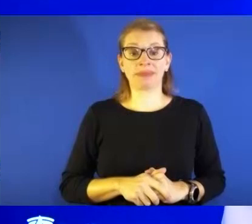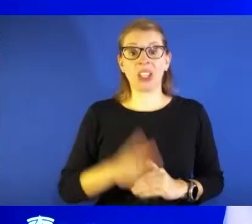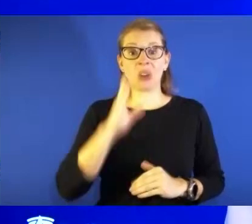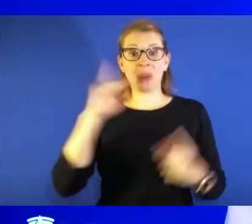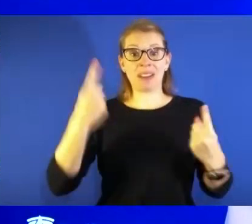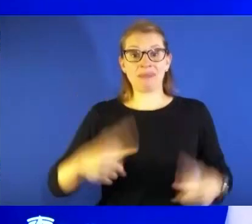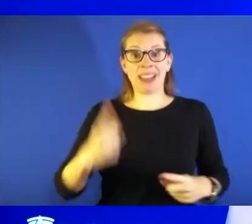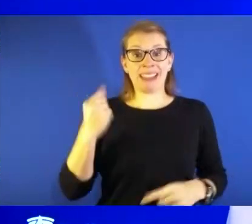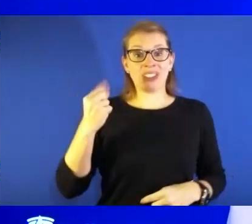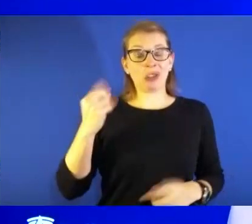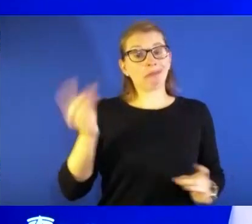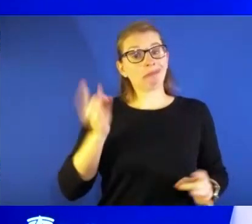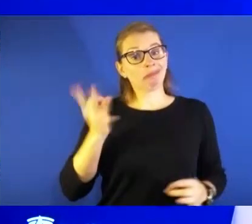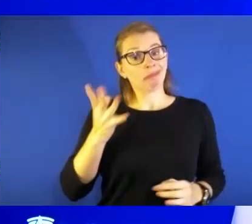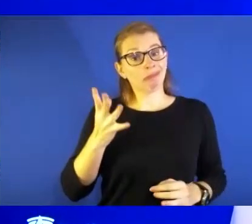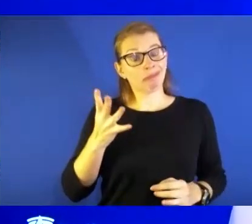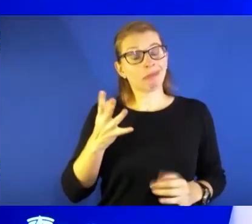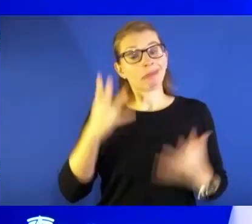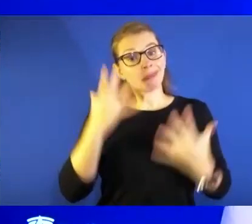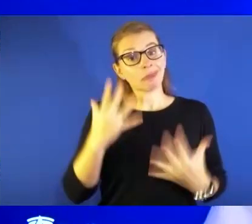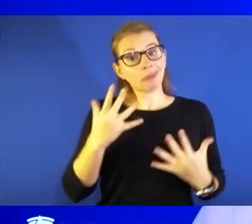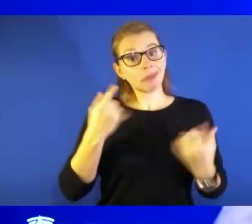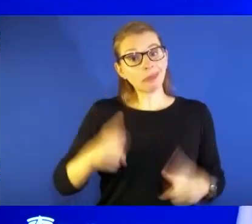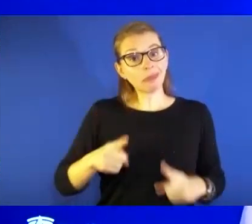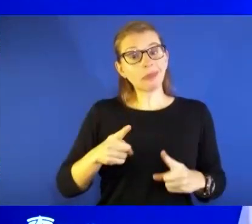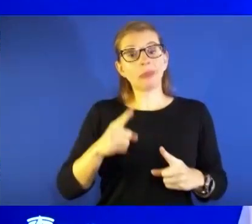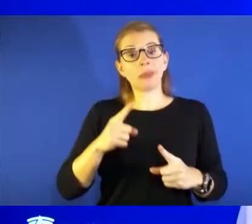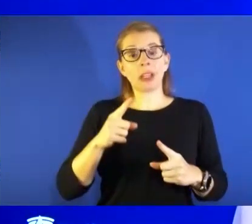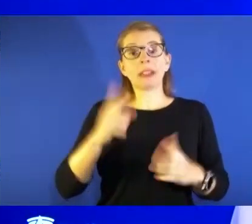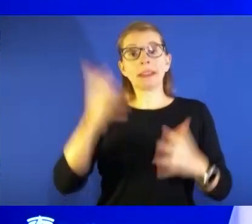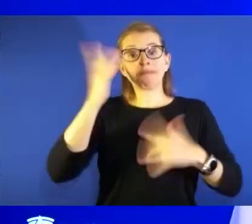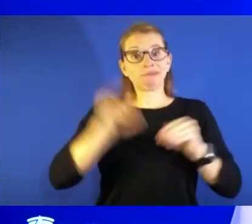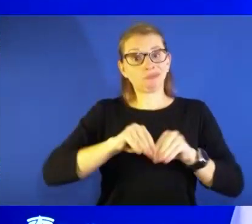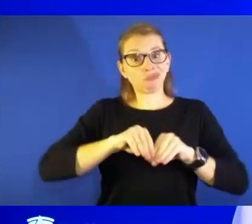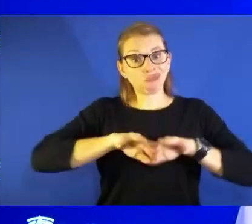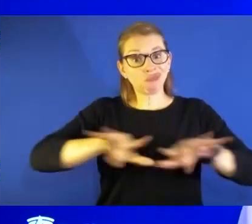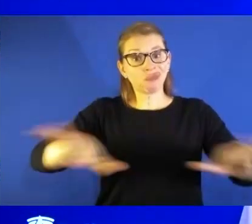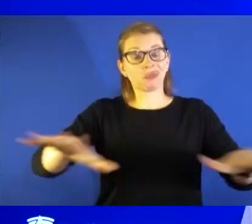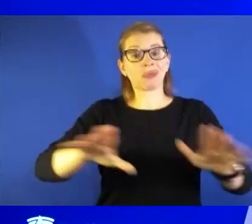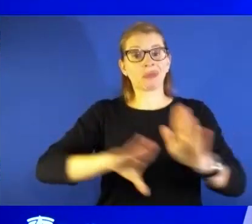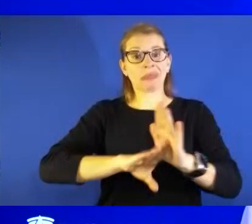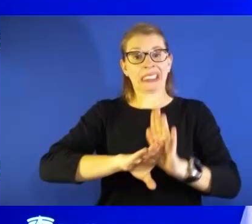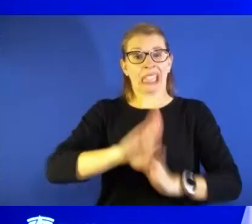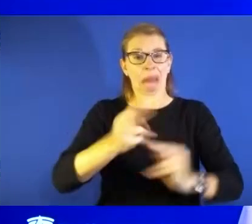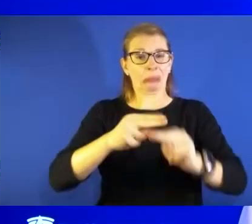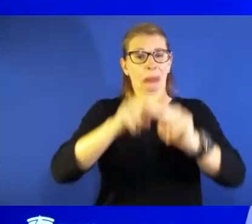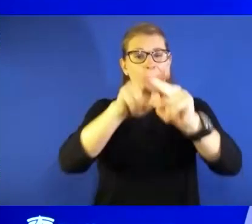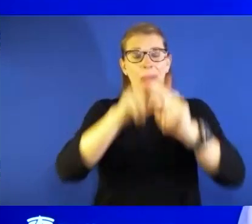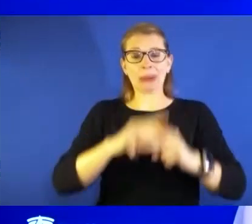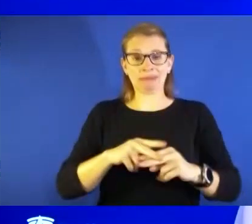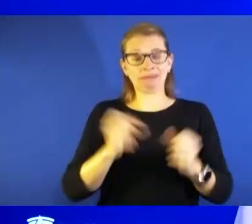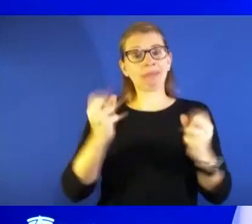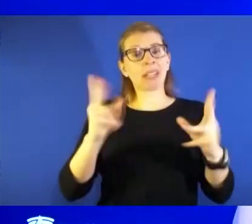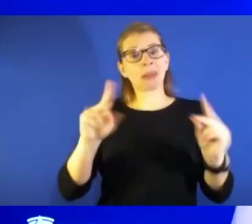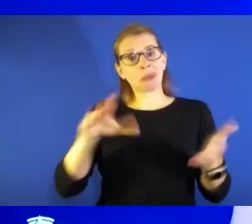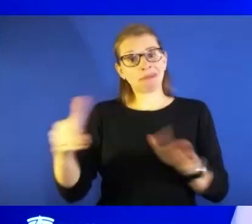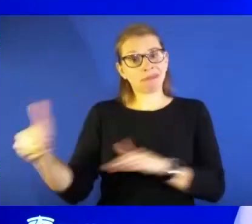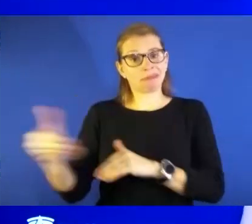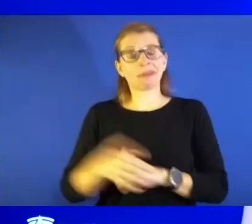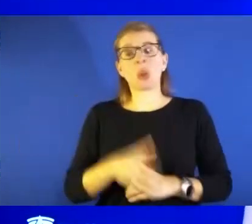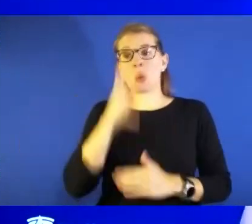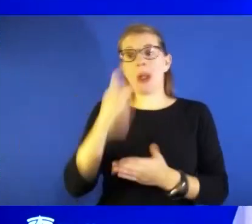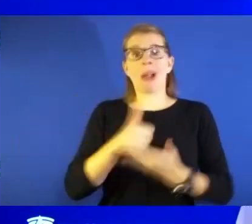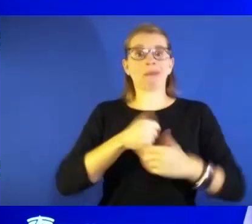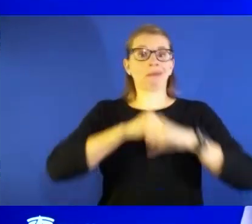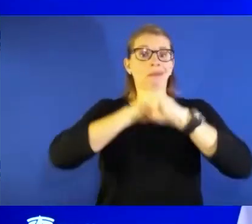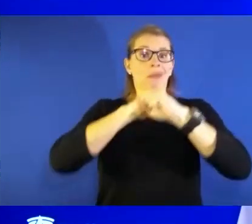that occurred last year with the surge and the spike. And this is one more step to help prevent transmission and keep people well. We've also seen